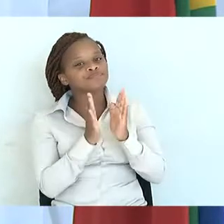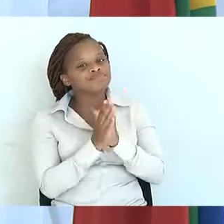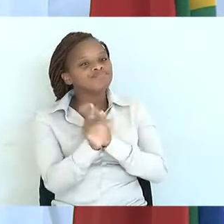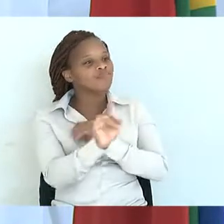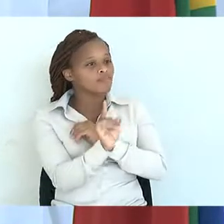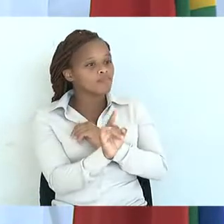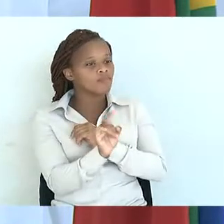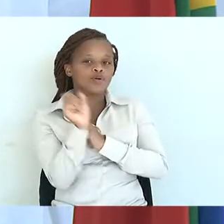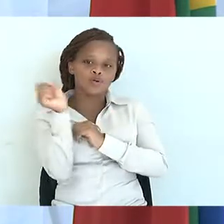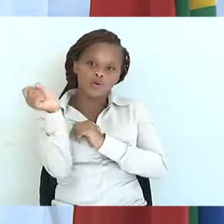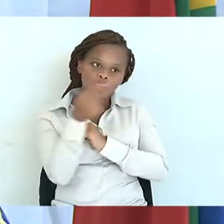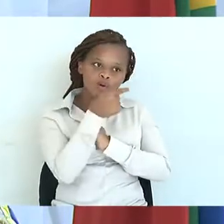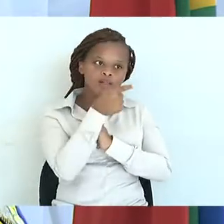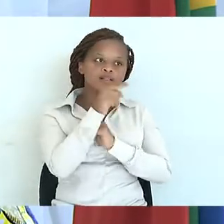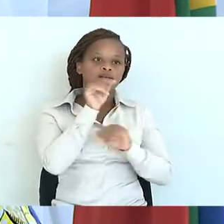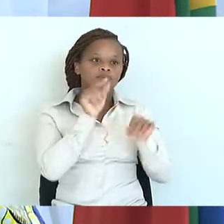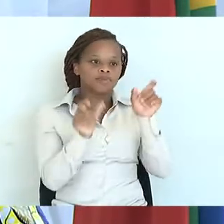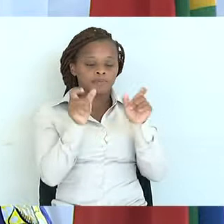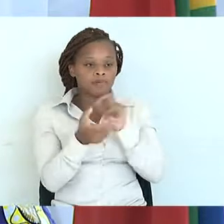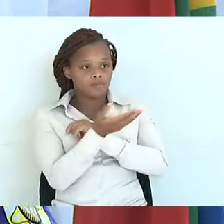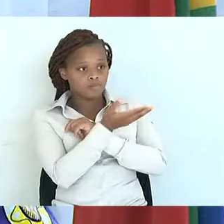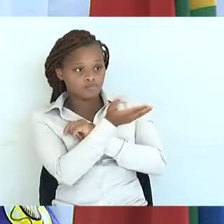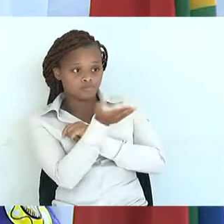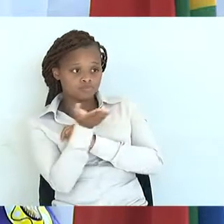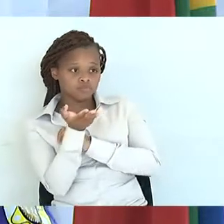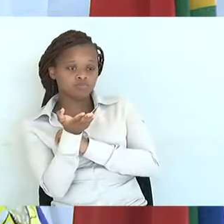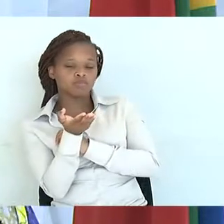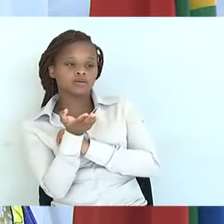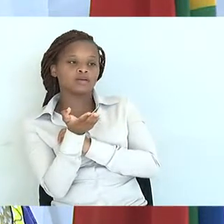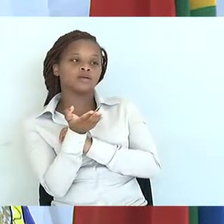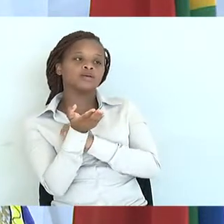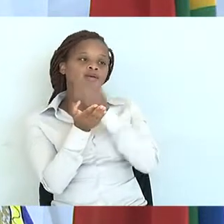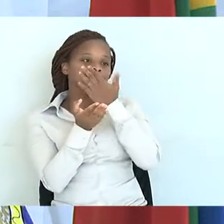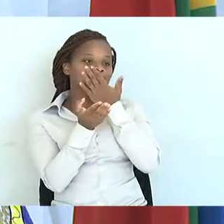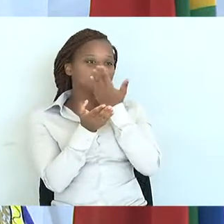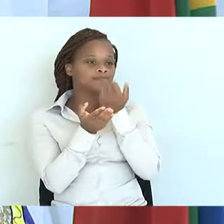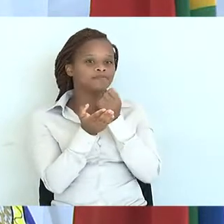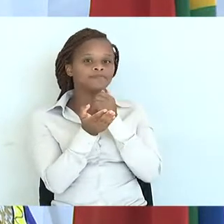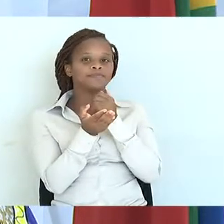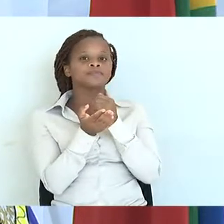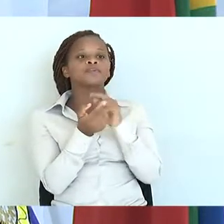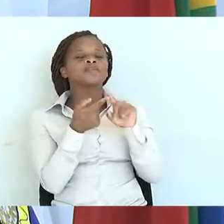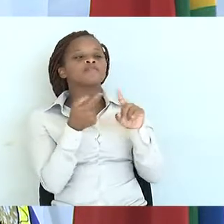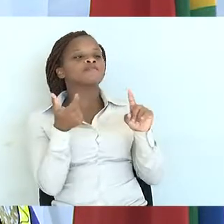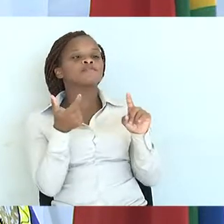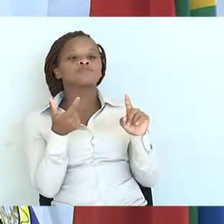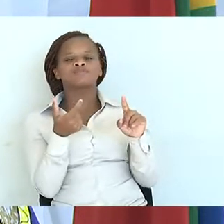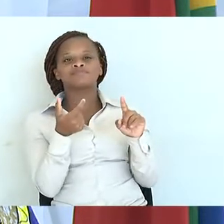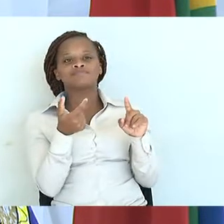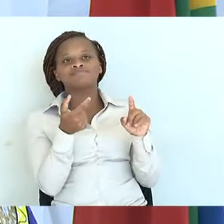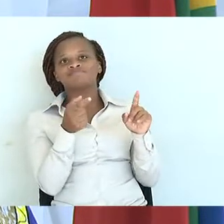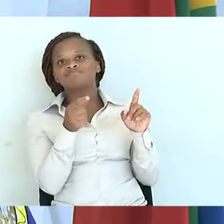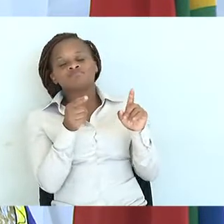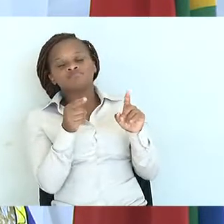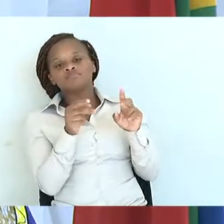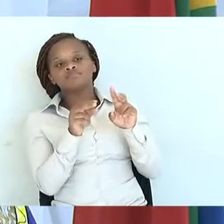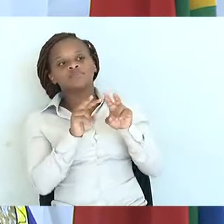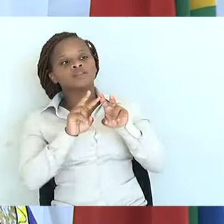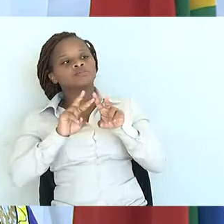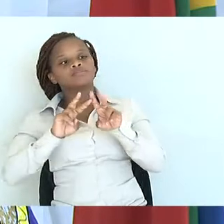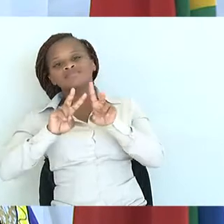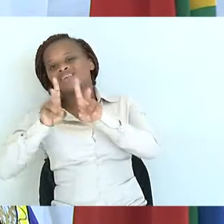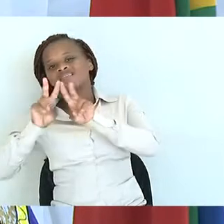all the participants that are coming from the different districts,